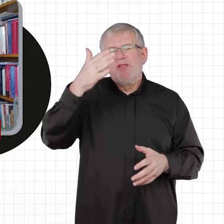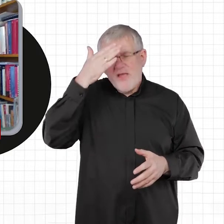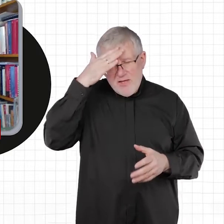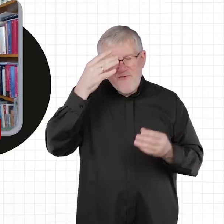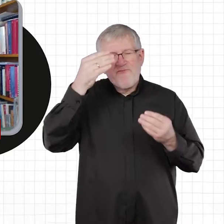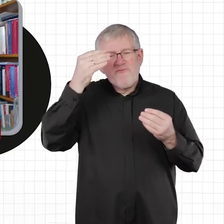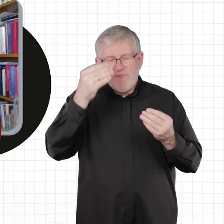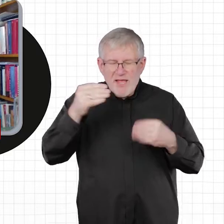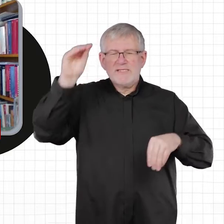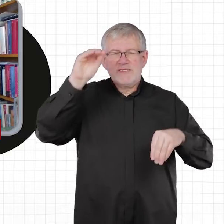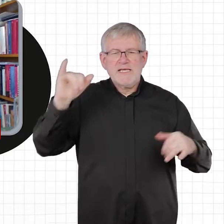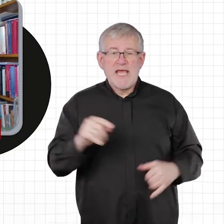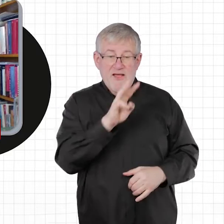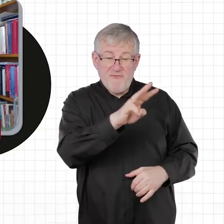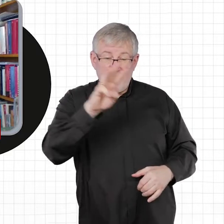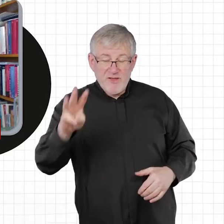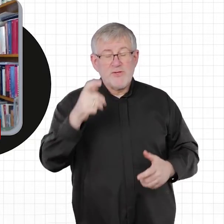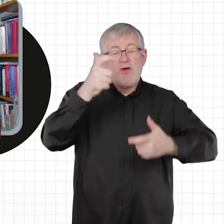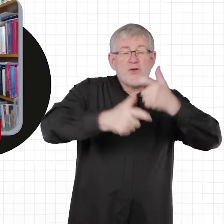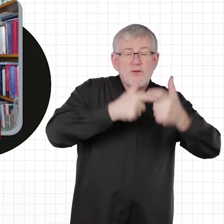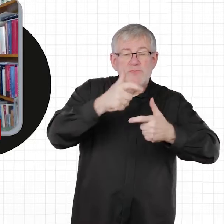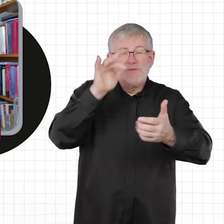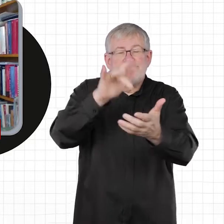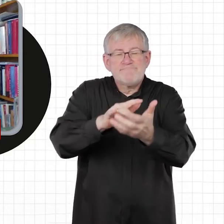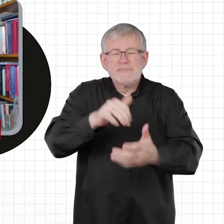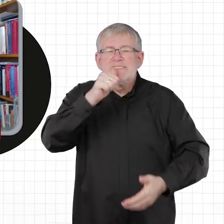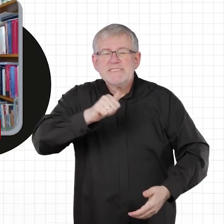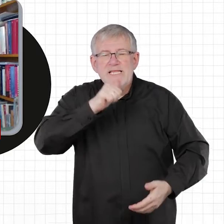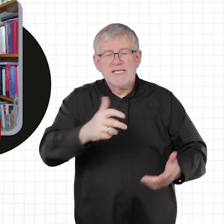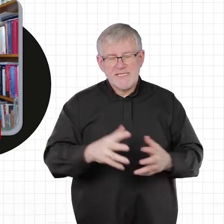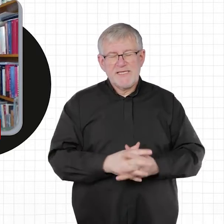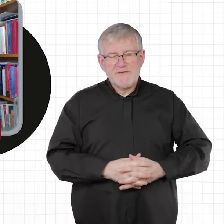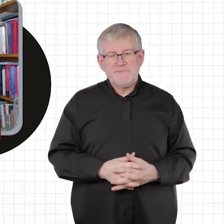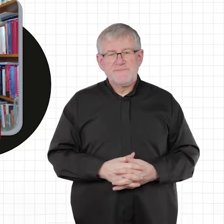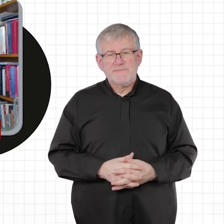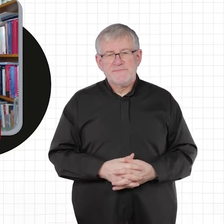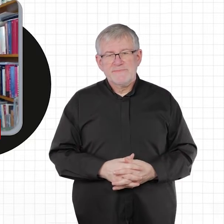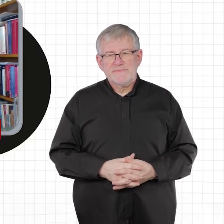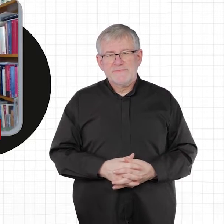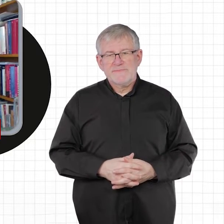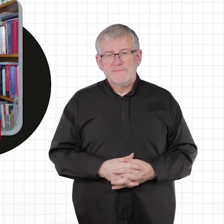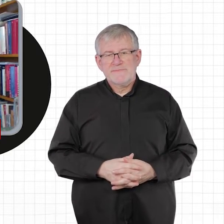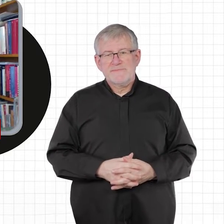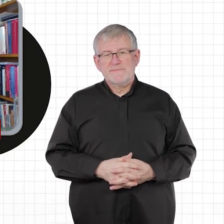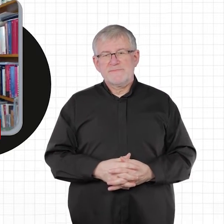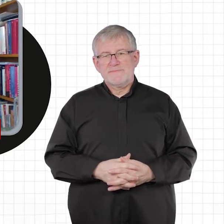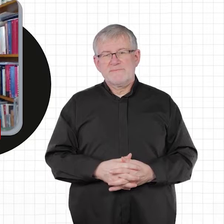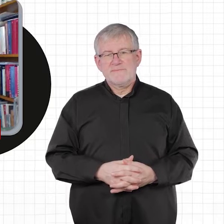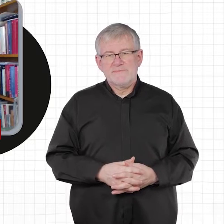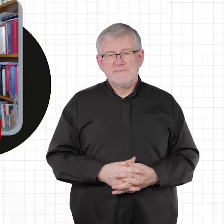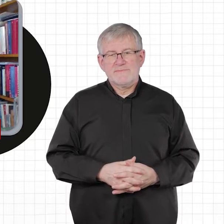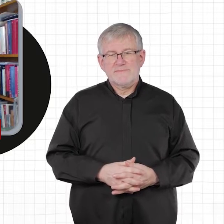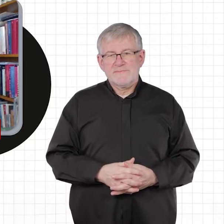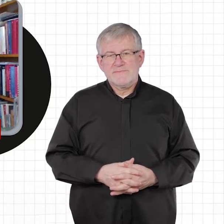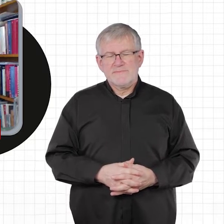Maybe it can be something very small, which makes you feel, I don't know, very